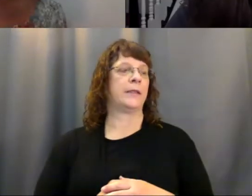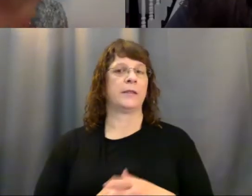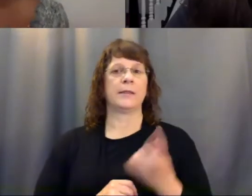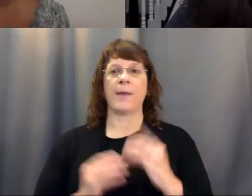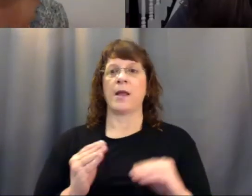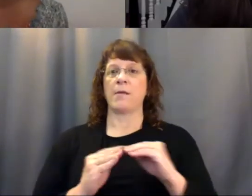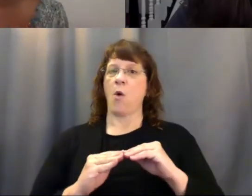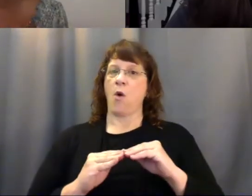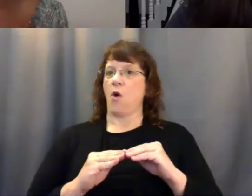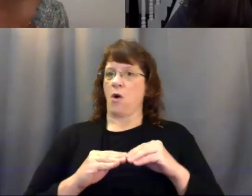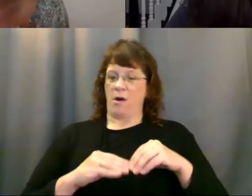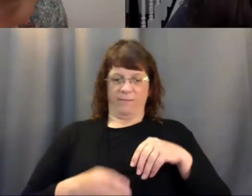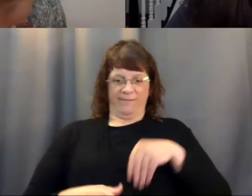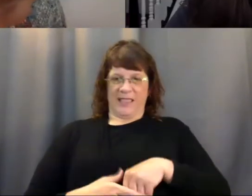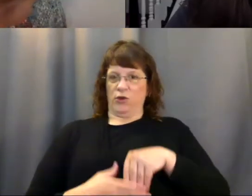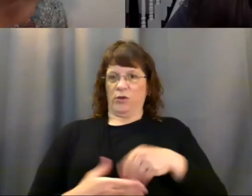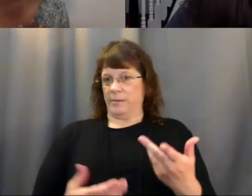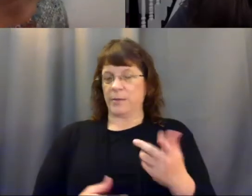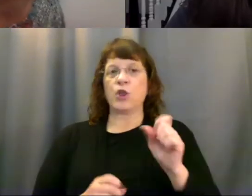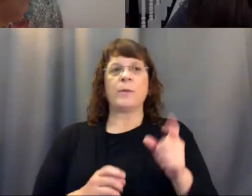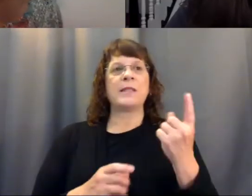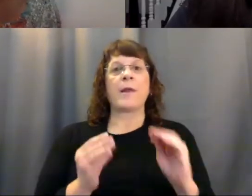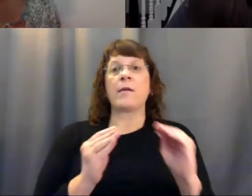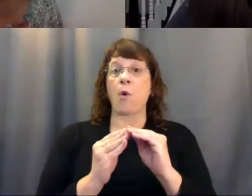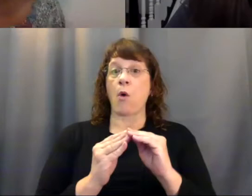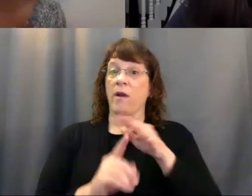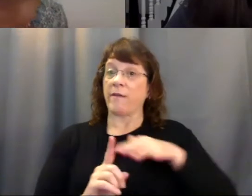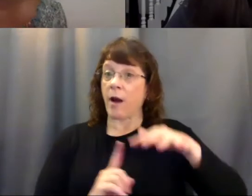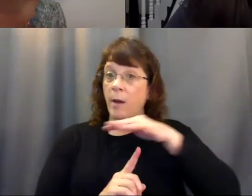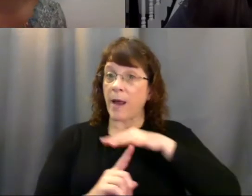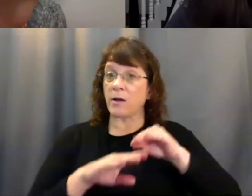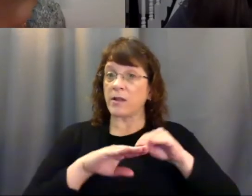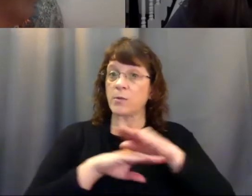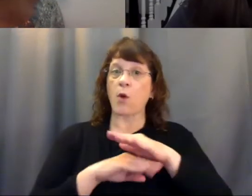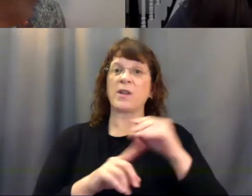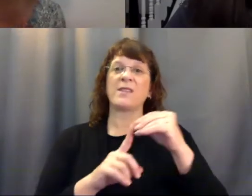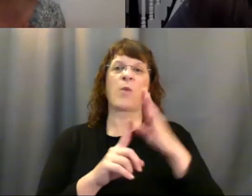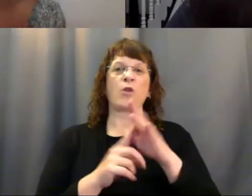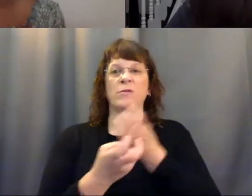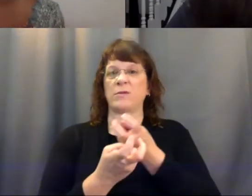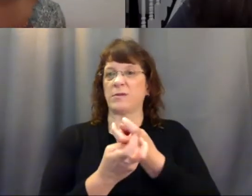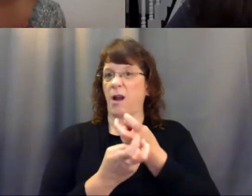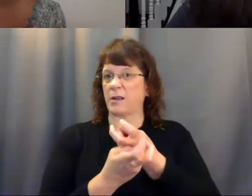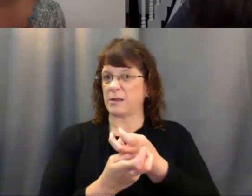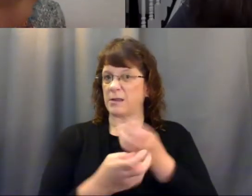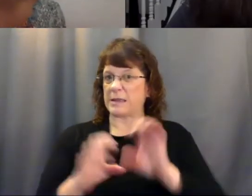innate. It could be something a little more environmental, like exposure to toxic things.